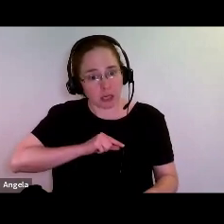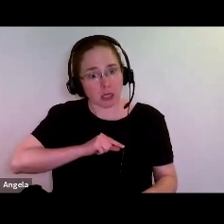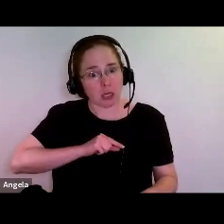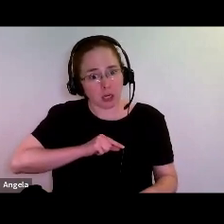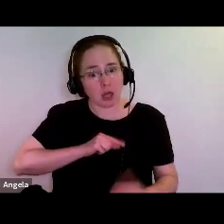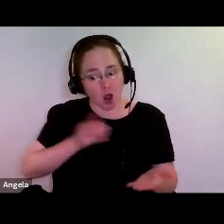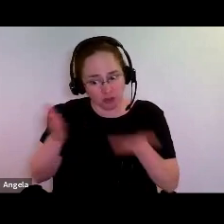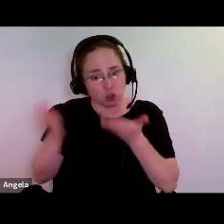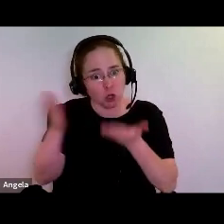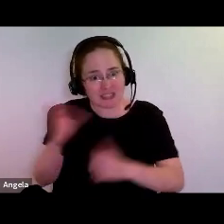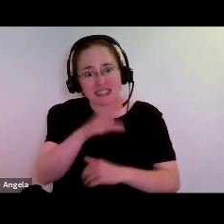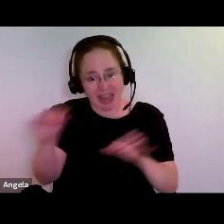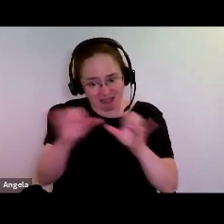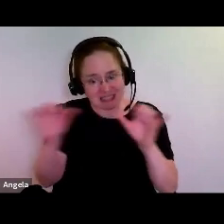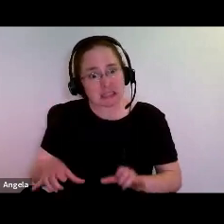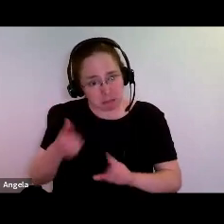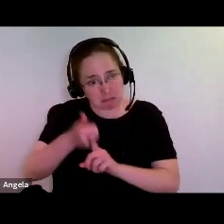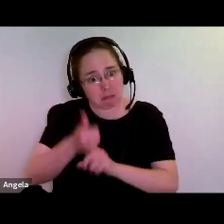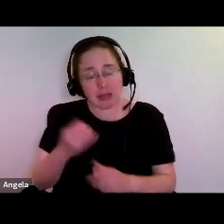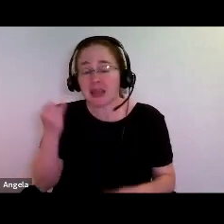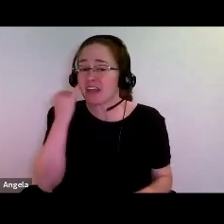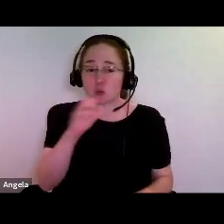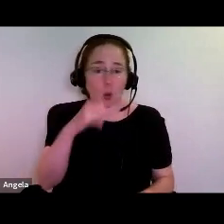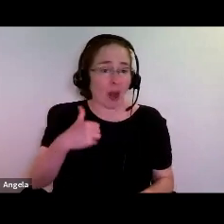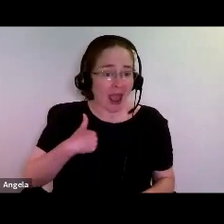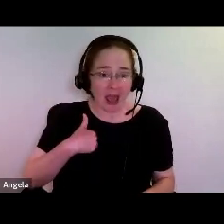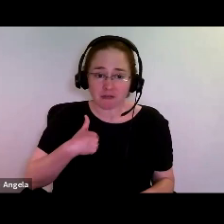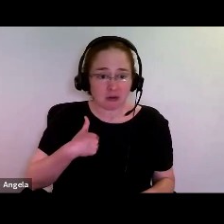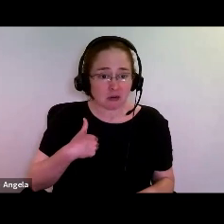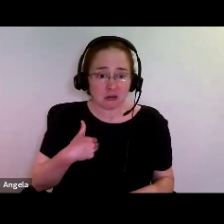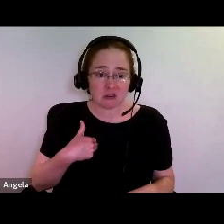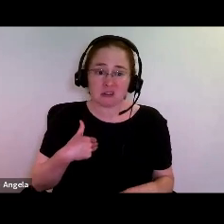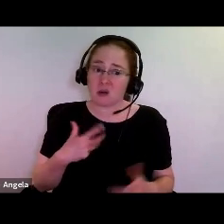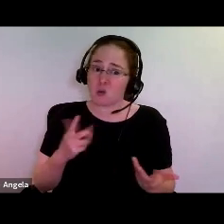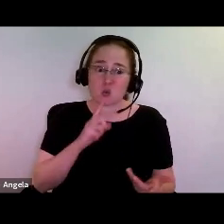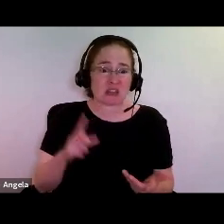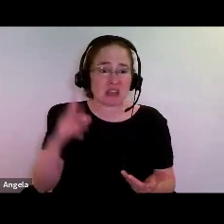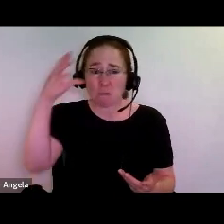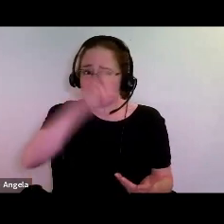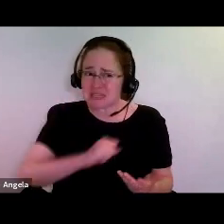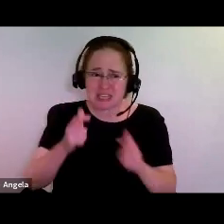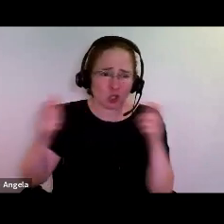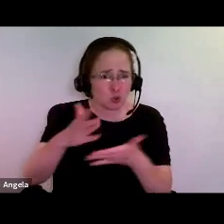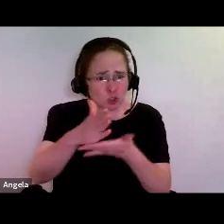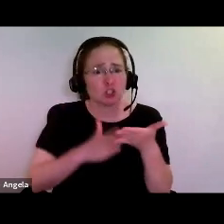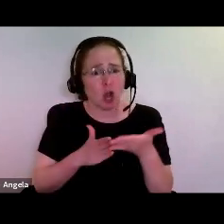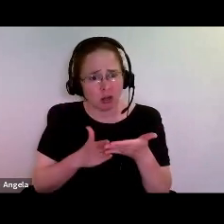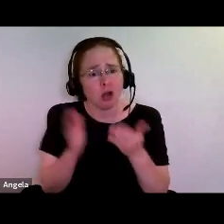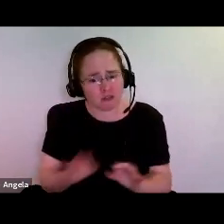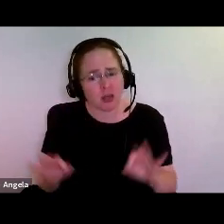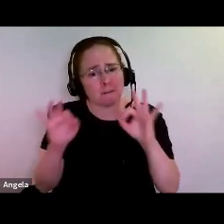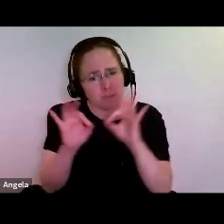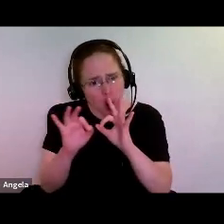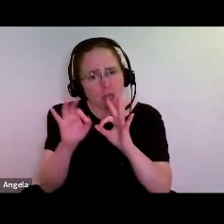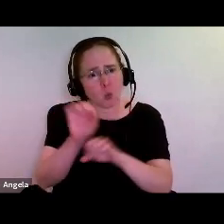the services and the system. If you don't have that, you are missing a huge chunk of what is important